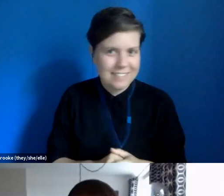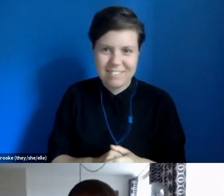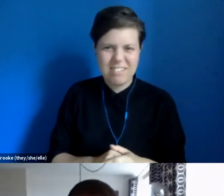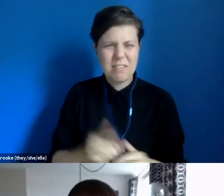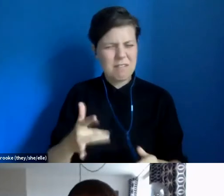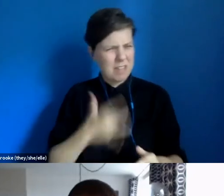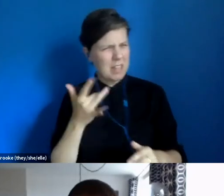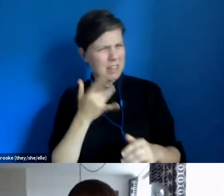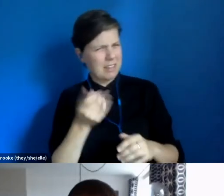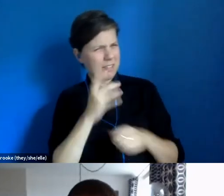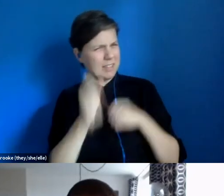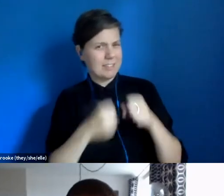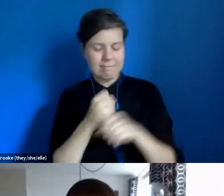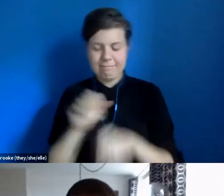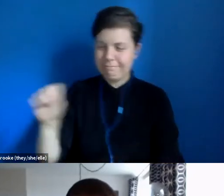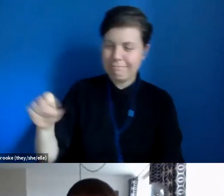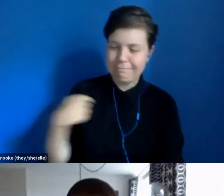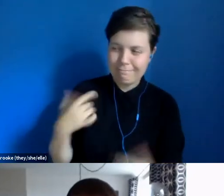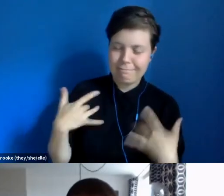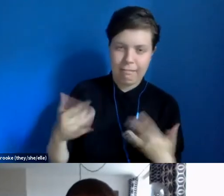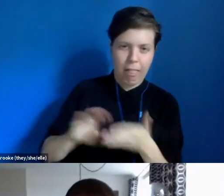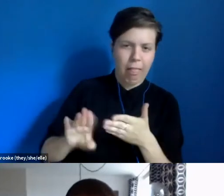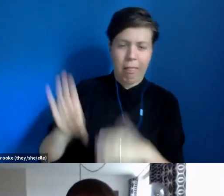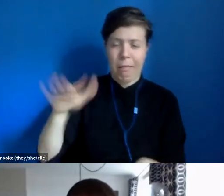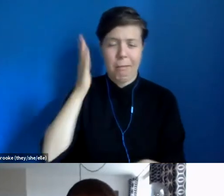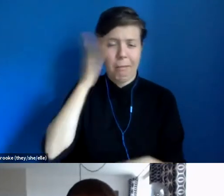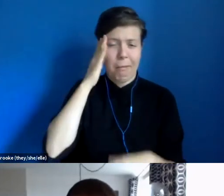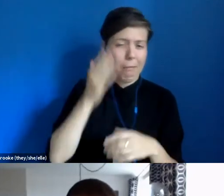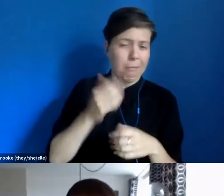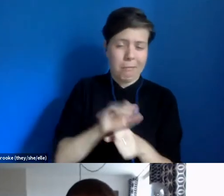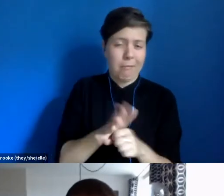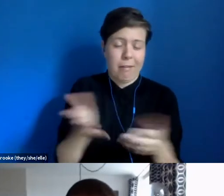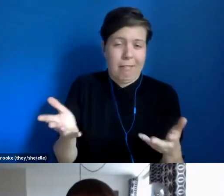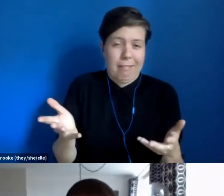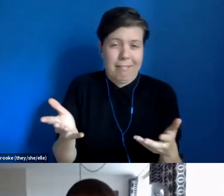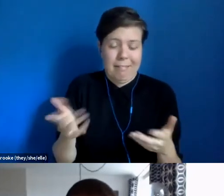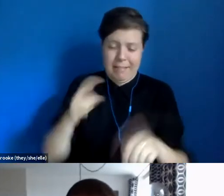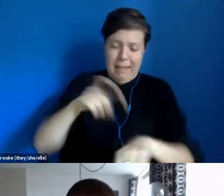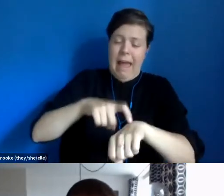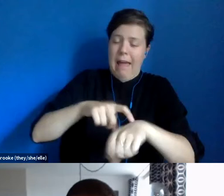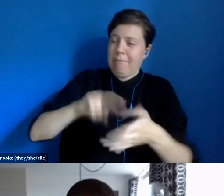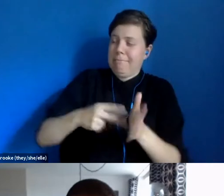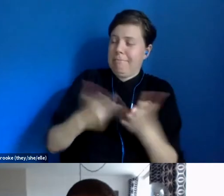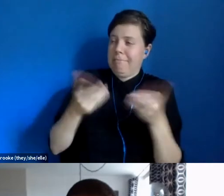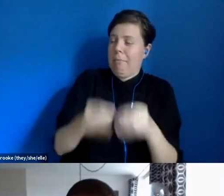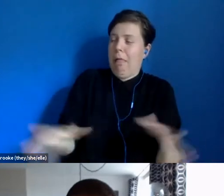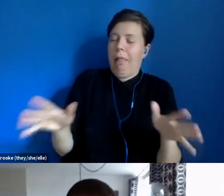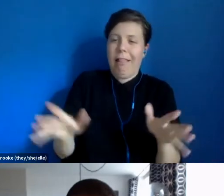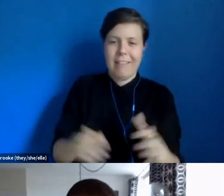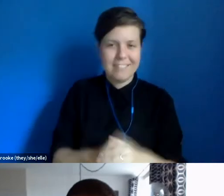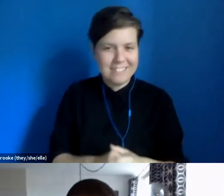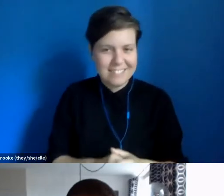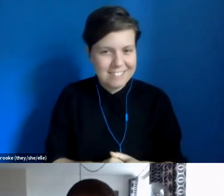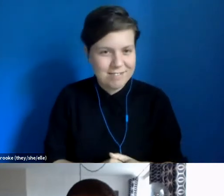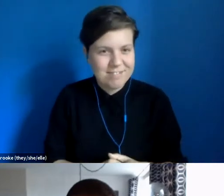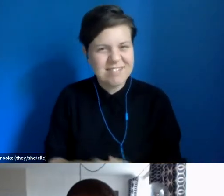Yeah, that's my excuse these days as well. so somehow it's fallen upon me